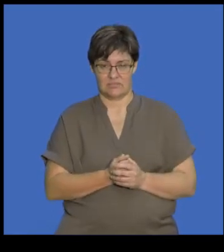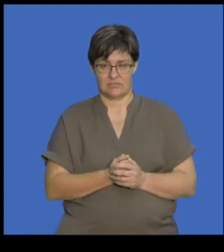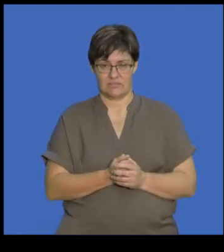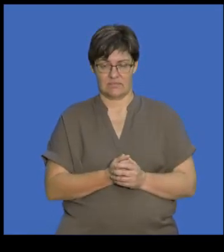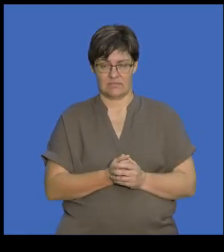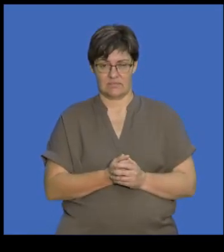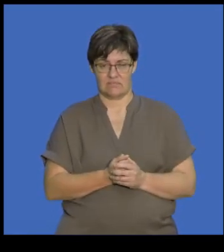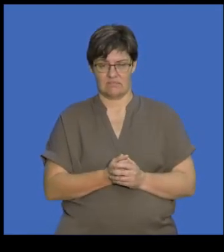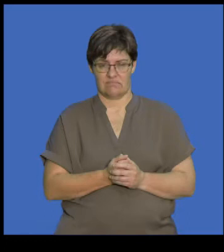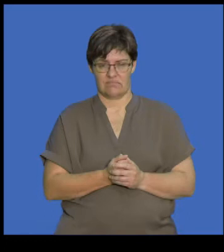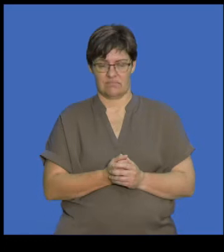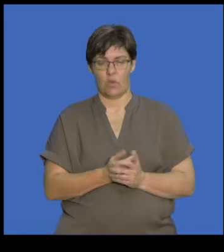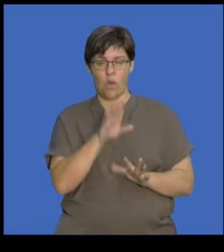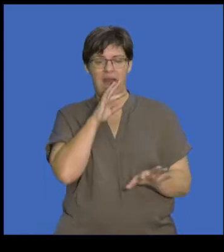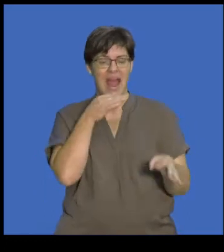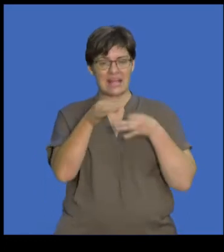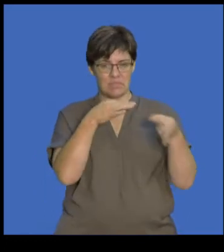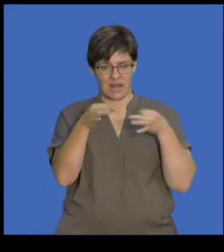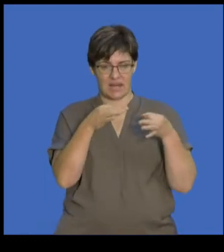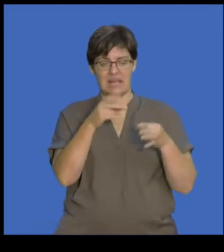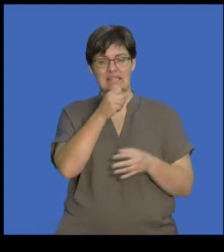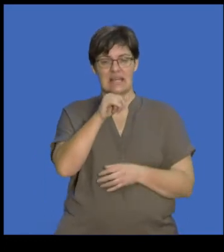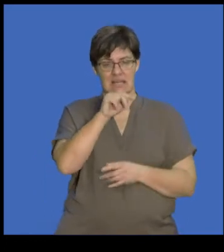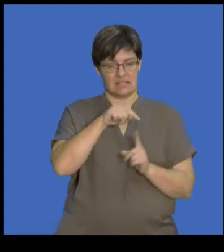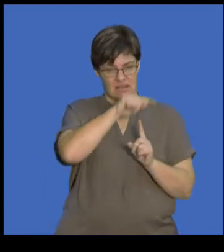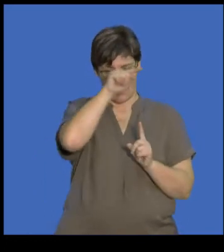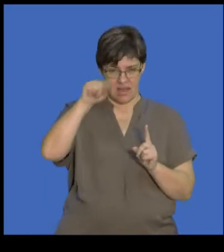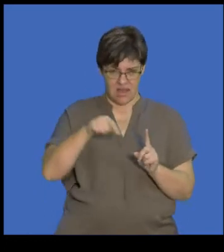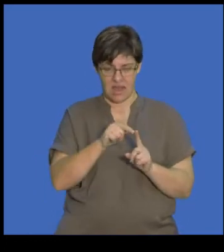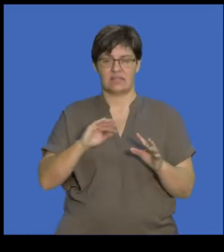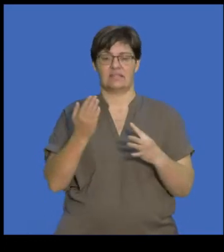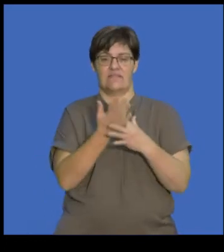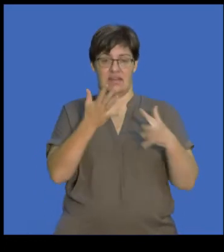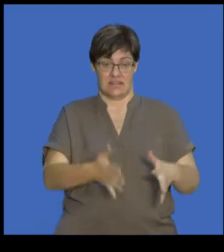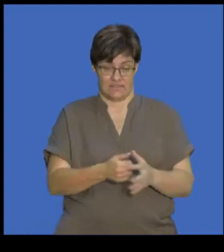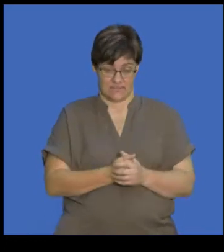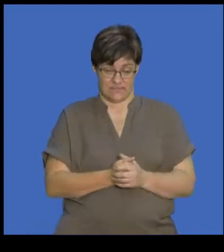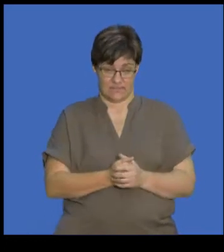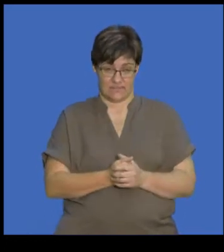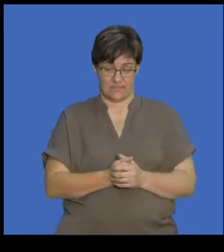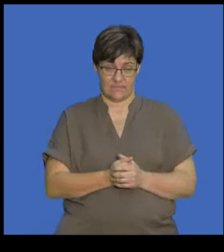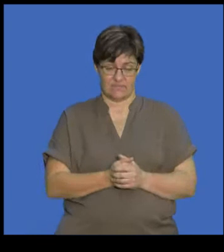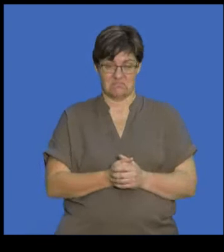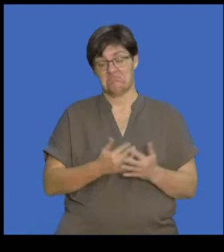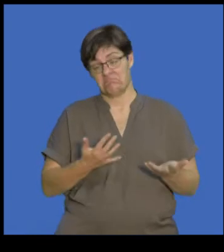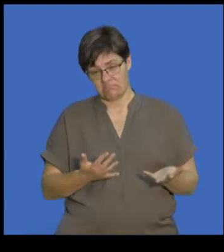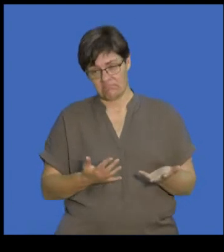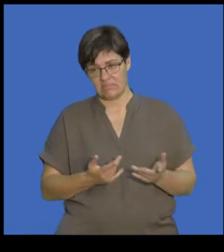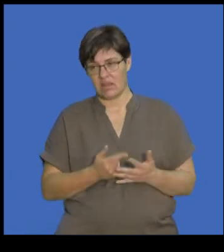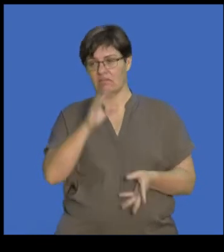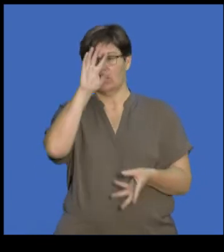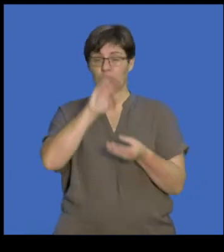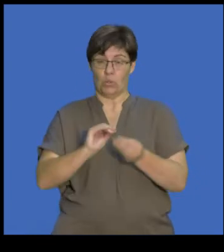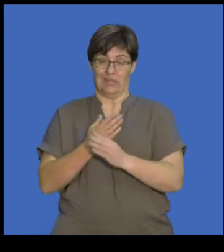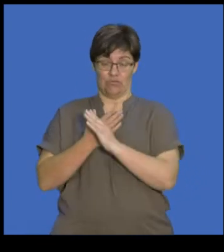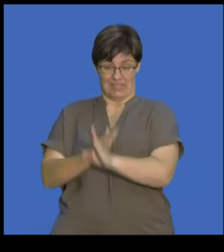So in other words, you describe a series circuit as a potential divider, okay? But then when it comes to the total